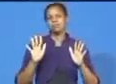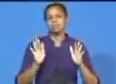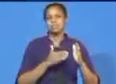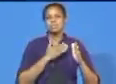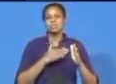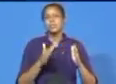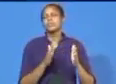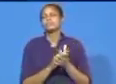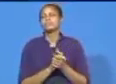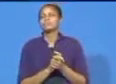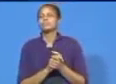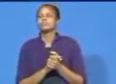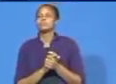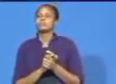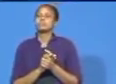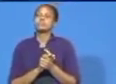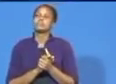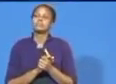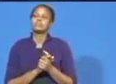carefully.